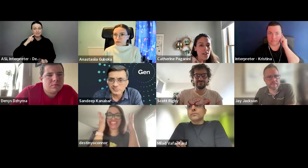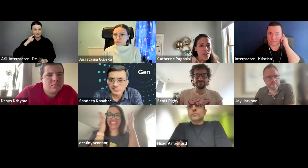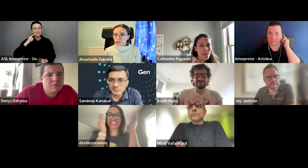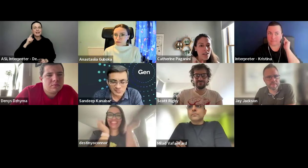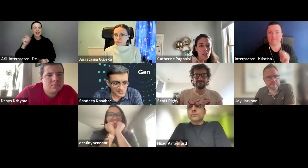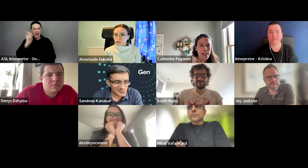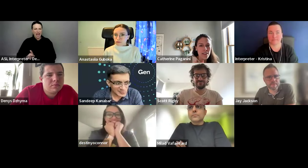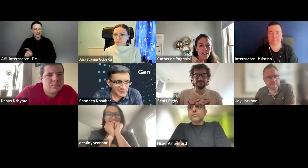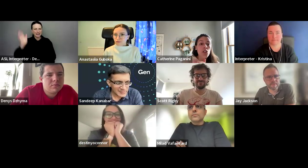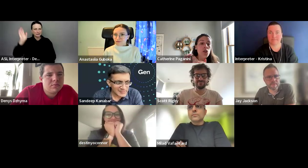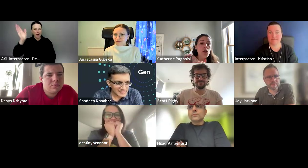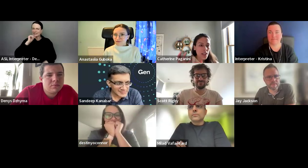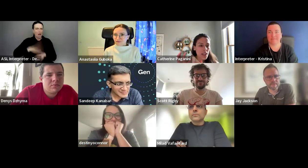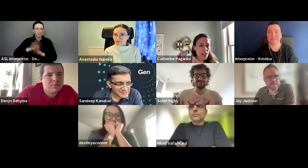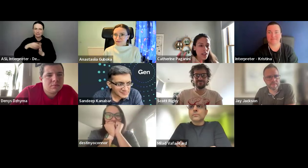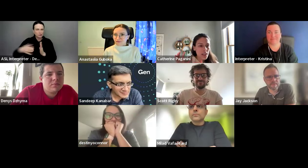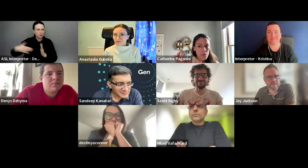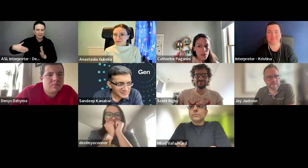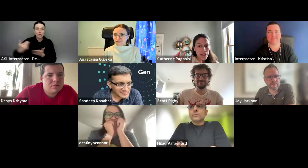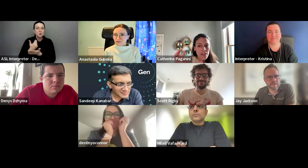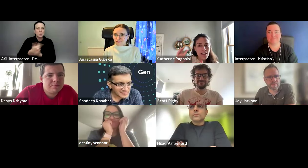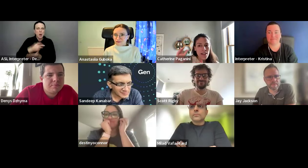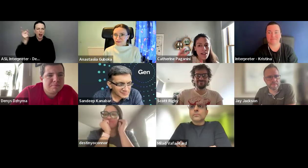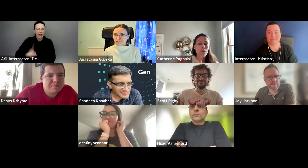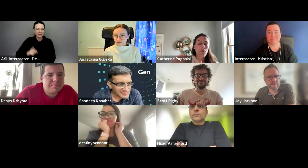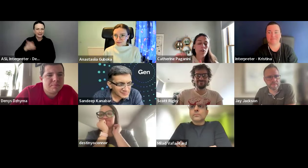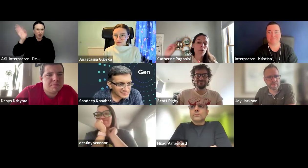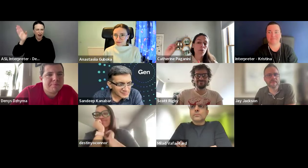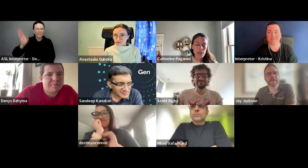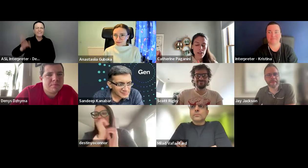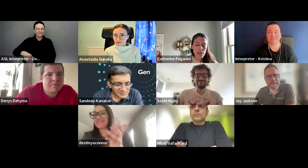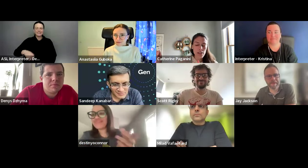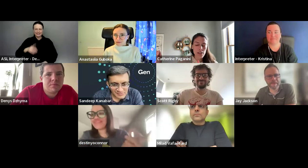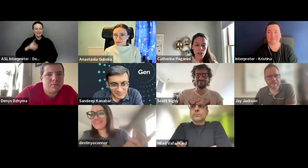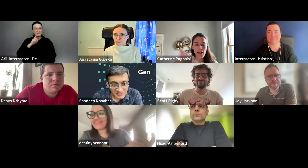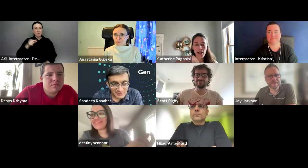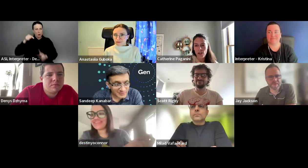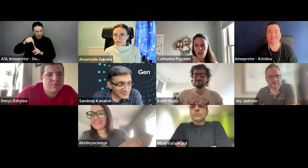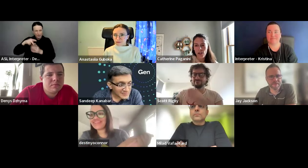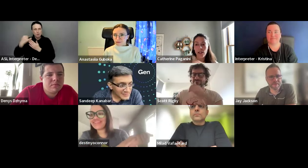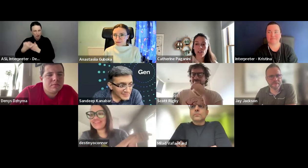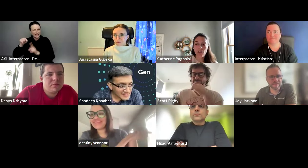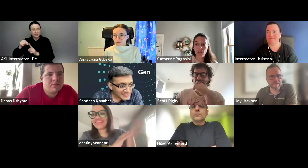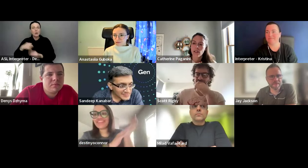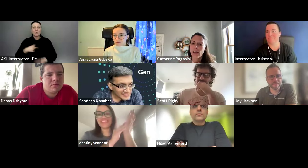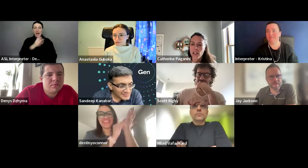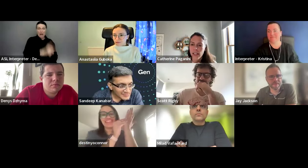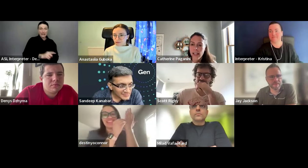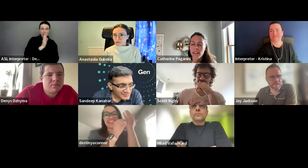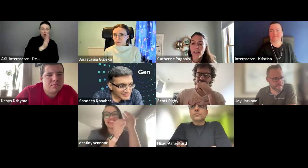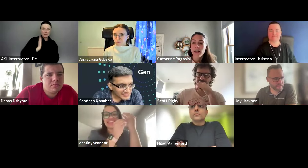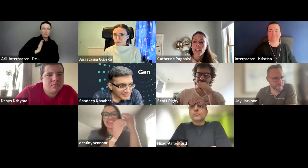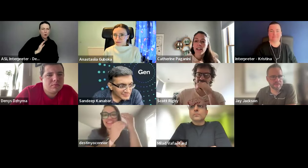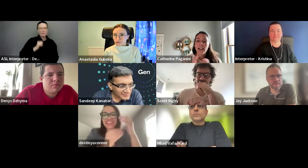lightning talk. It's not on the schedule yet. It's a new thing that they implemented. It's a lightning talk for projects. We had lightning talks as well. That's not